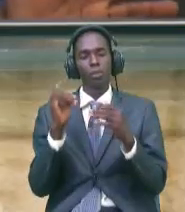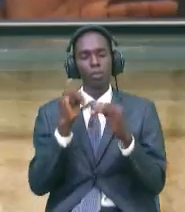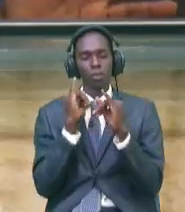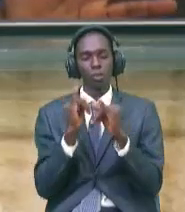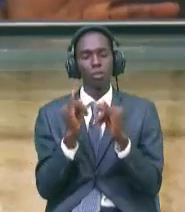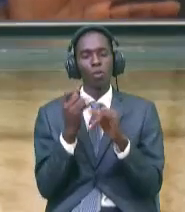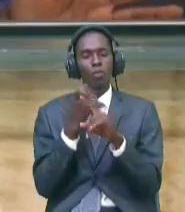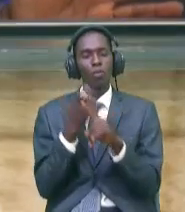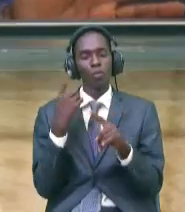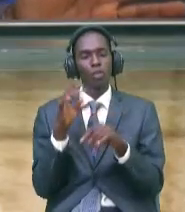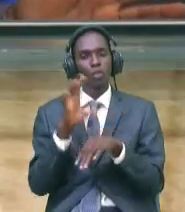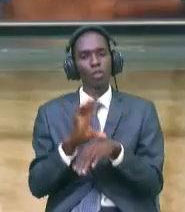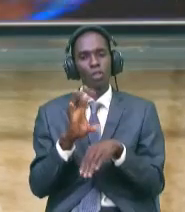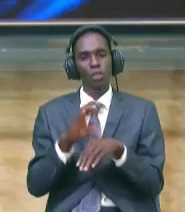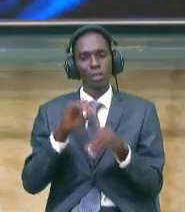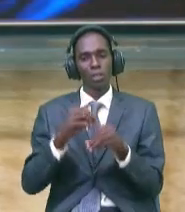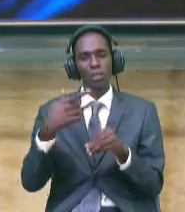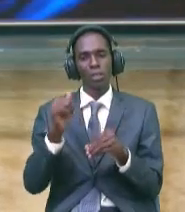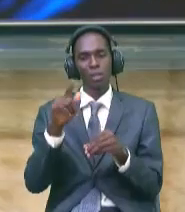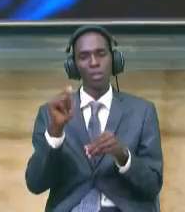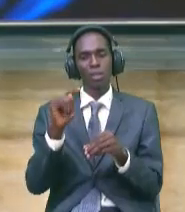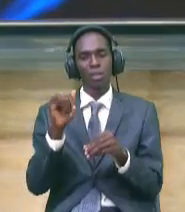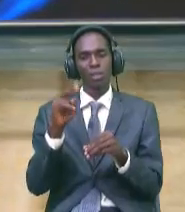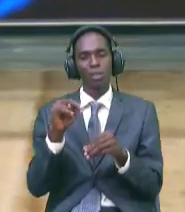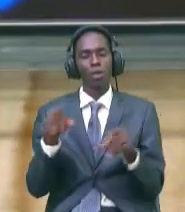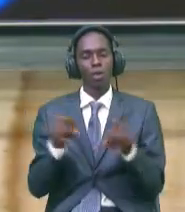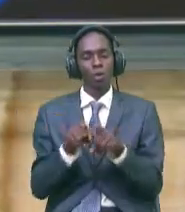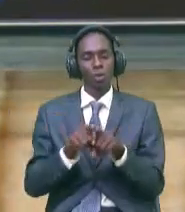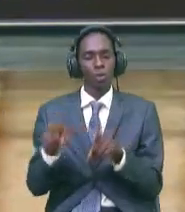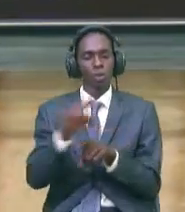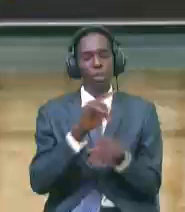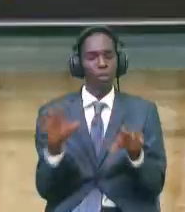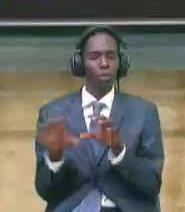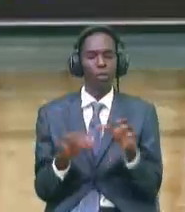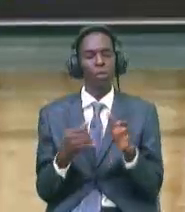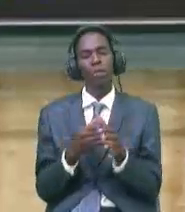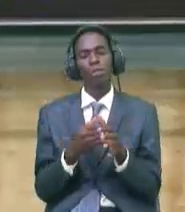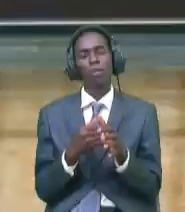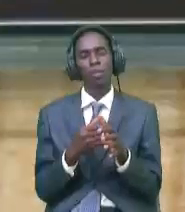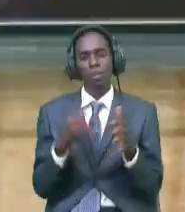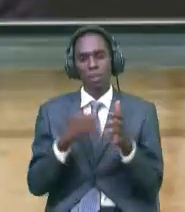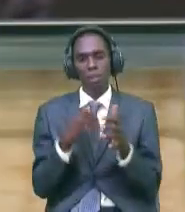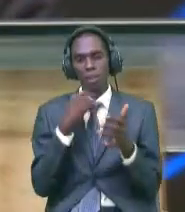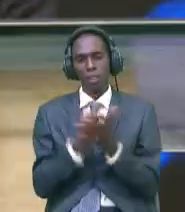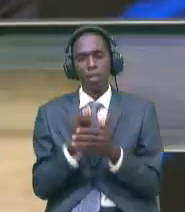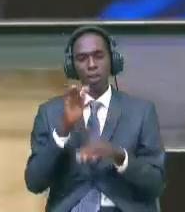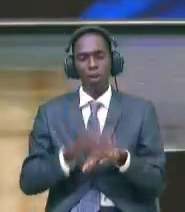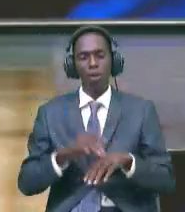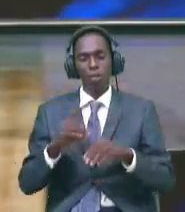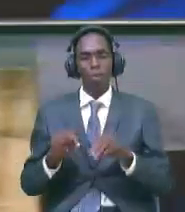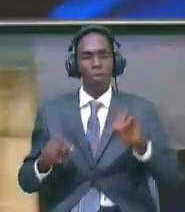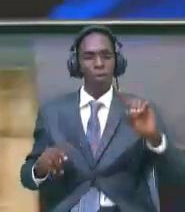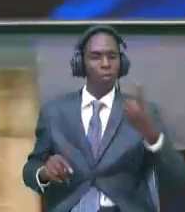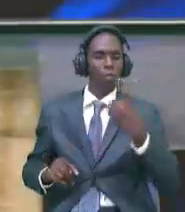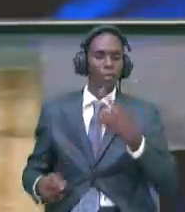Galatia, even so do ye. Look at verse 2. In verse 2, upon the first day of